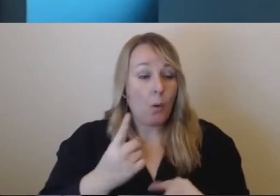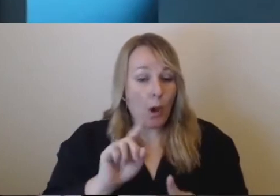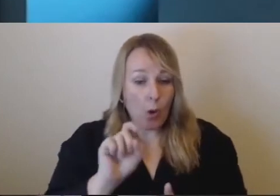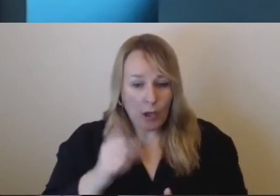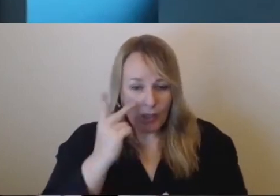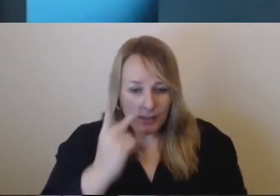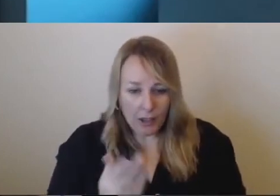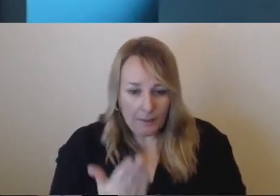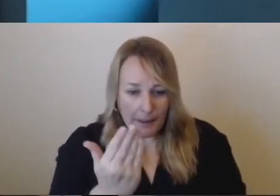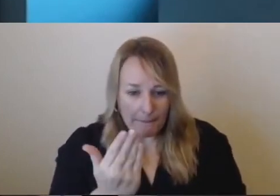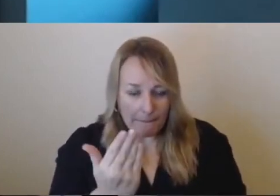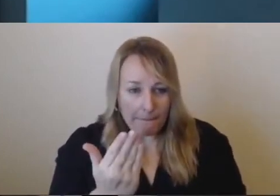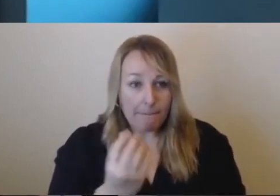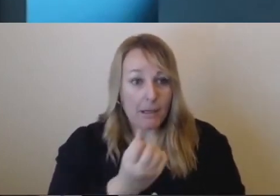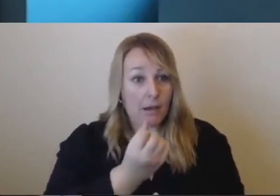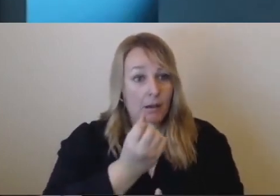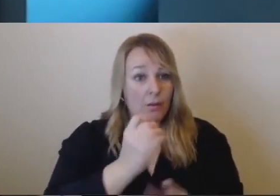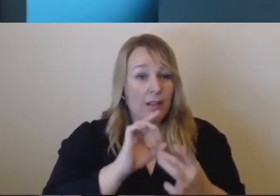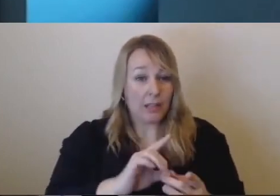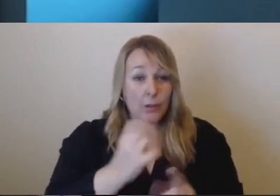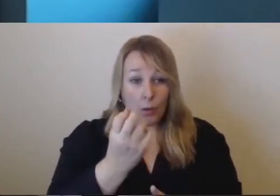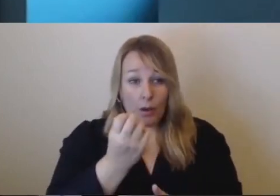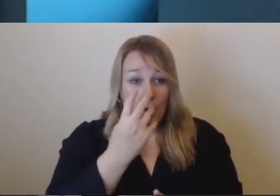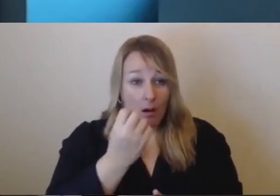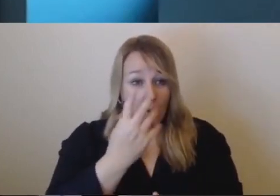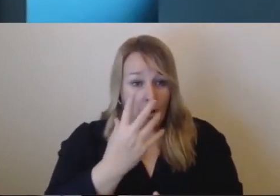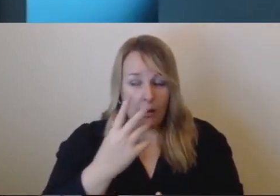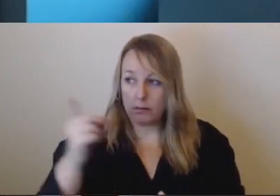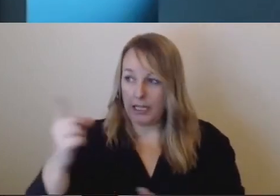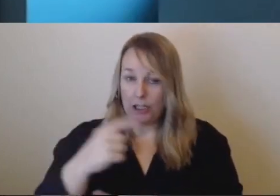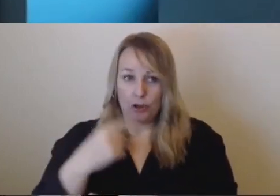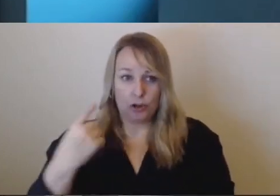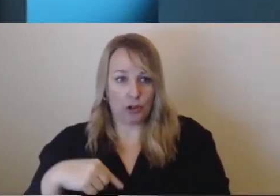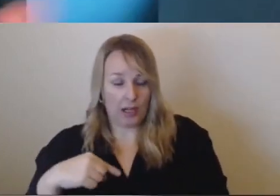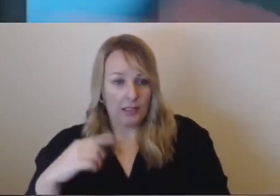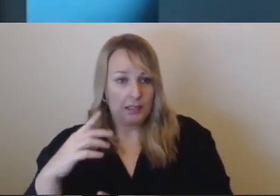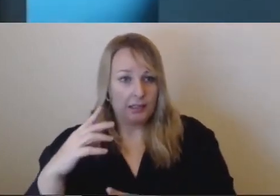to Hong Kong and the Chinese actions in Hong Kong,